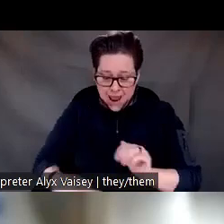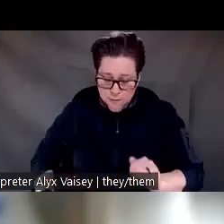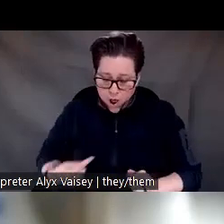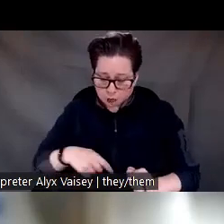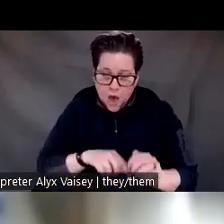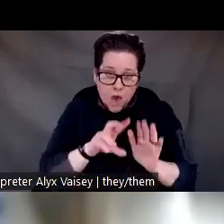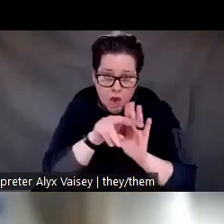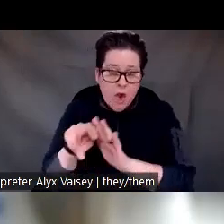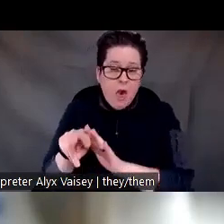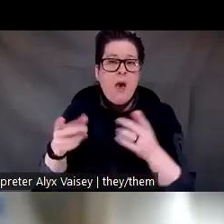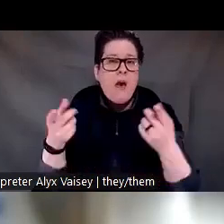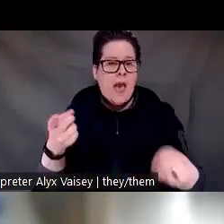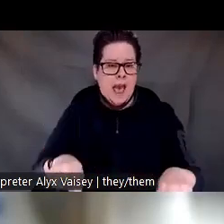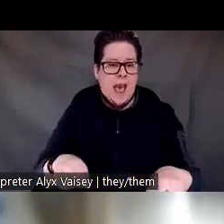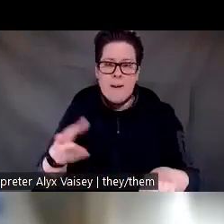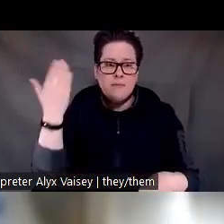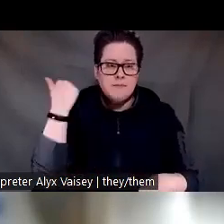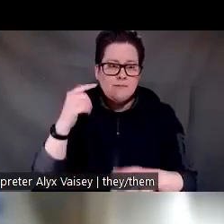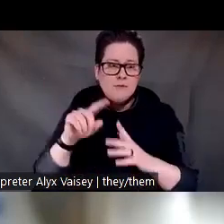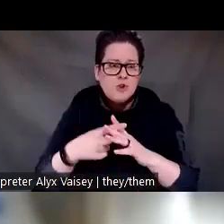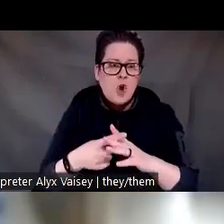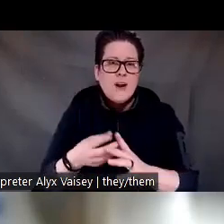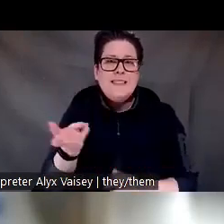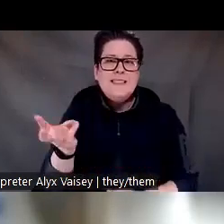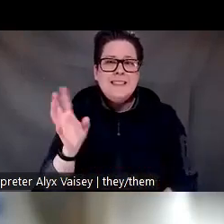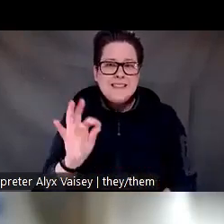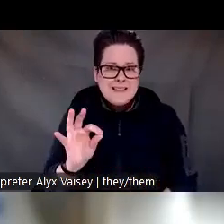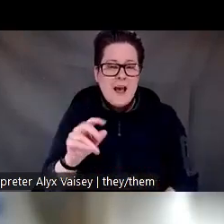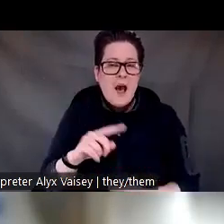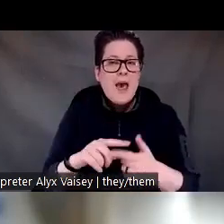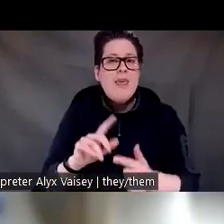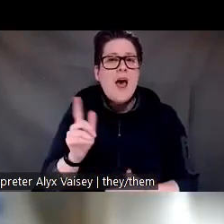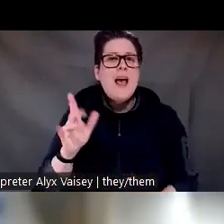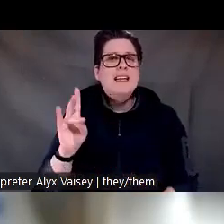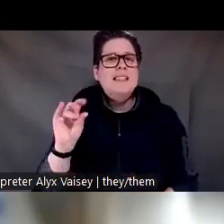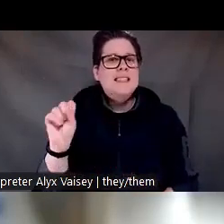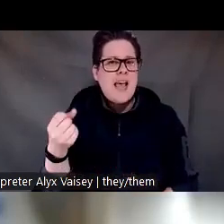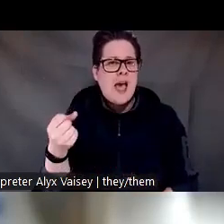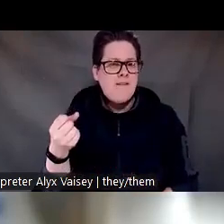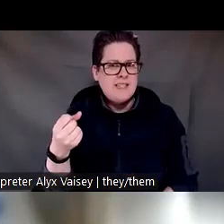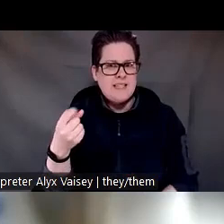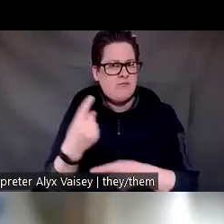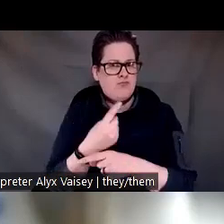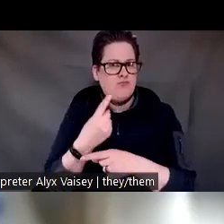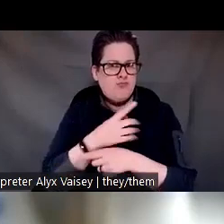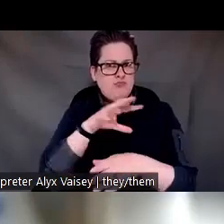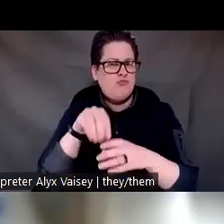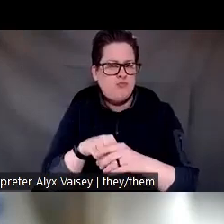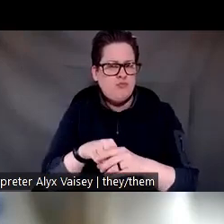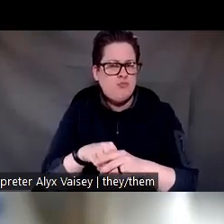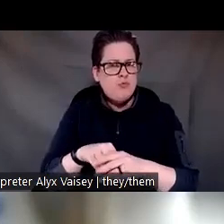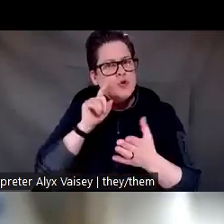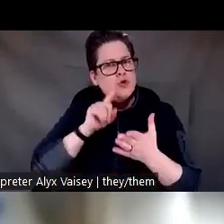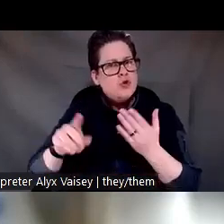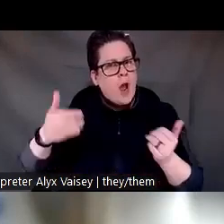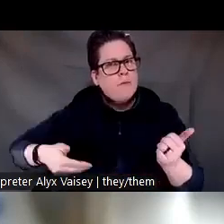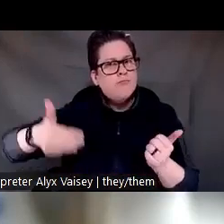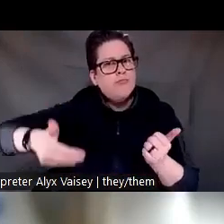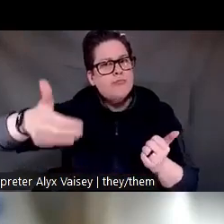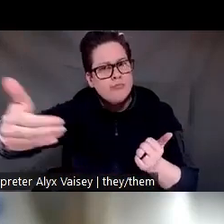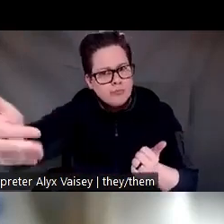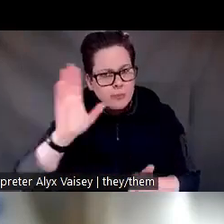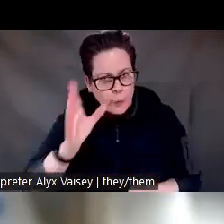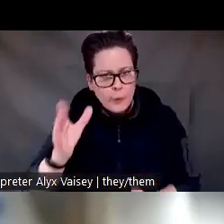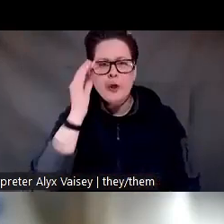in the 1970s, it became a regular part of preventative health. And you